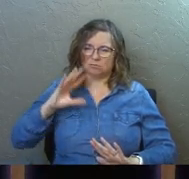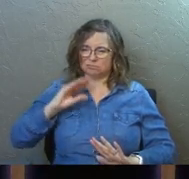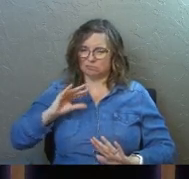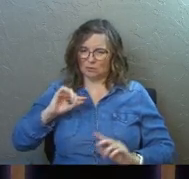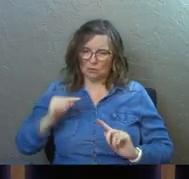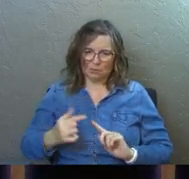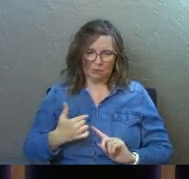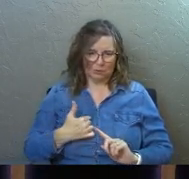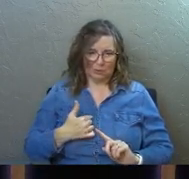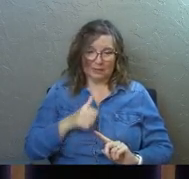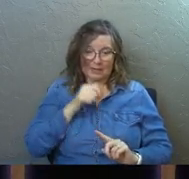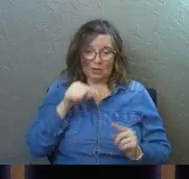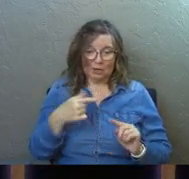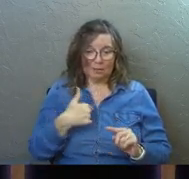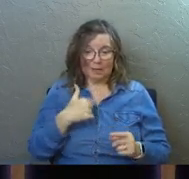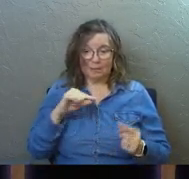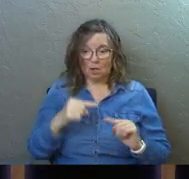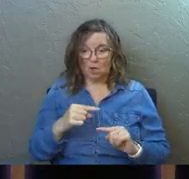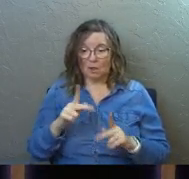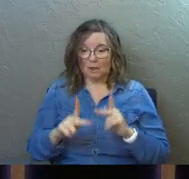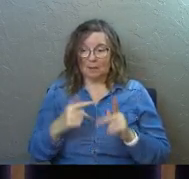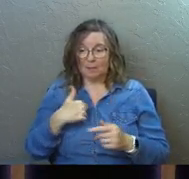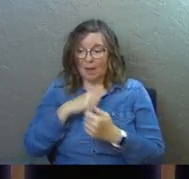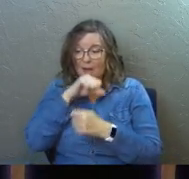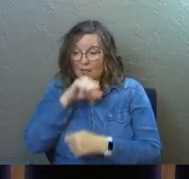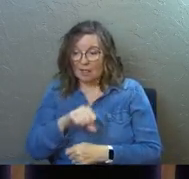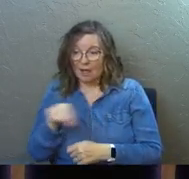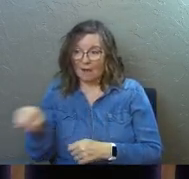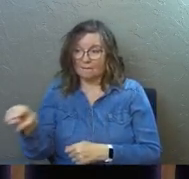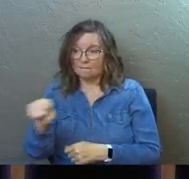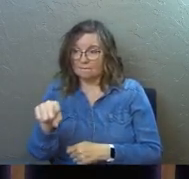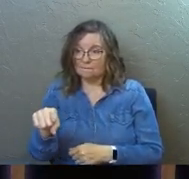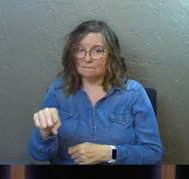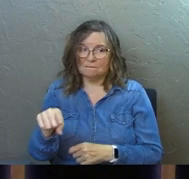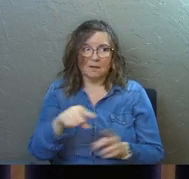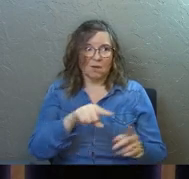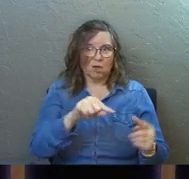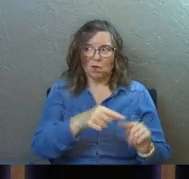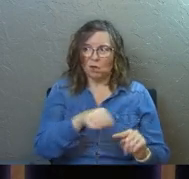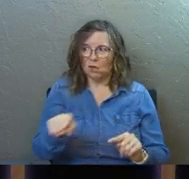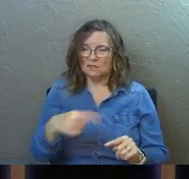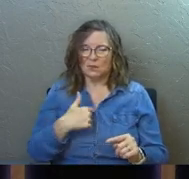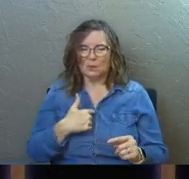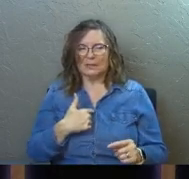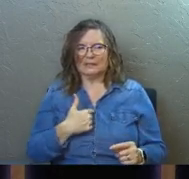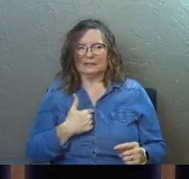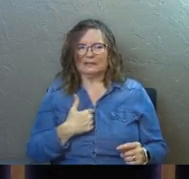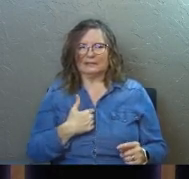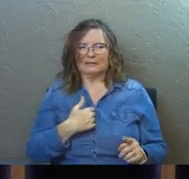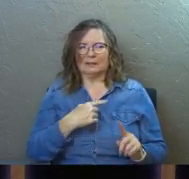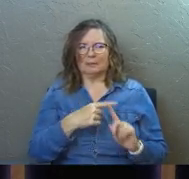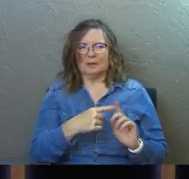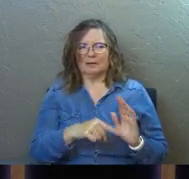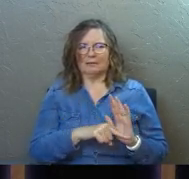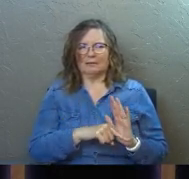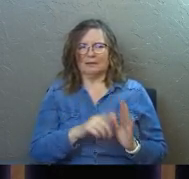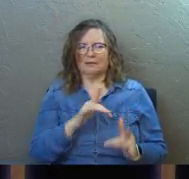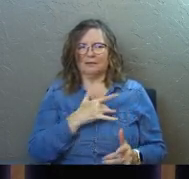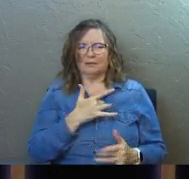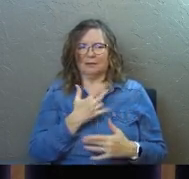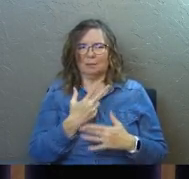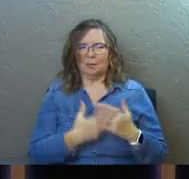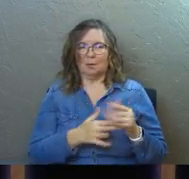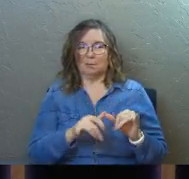And maybe they just didn't hurt me deeply. Maybe they hurt the people I love very deeply. So yeah, I've got really mixed feelings about being stuck with this group of